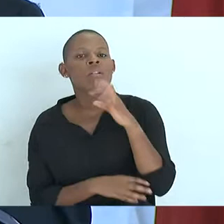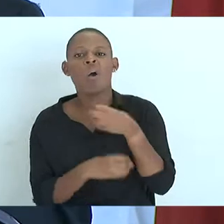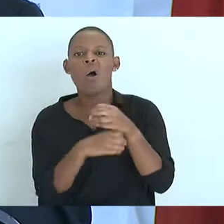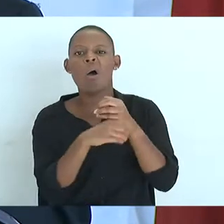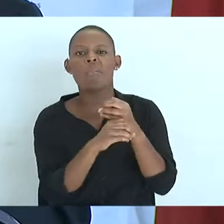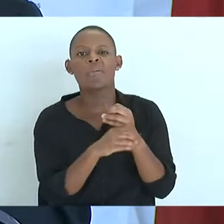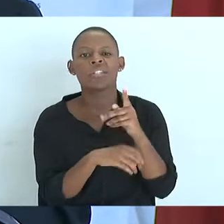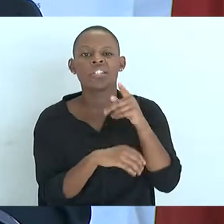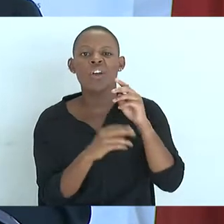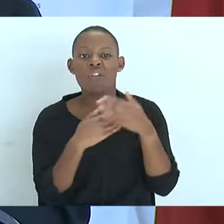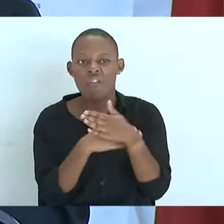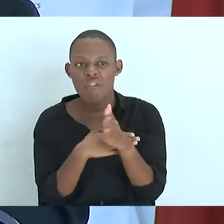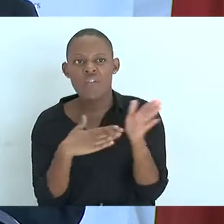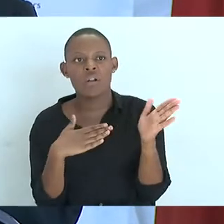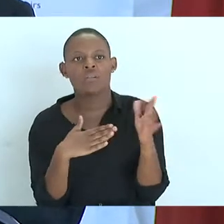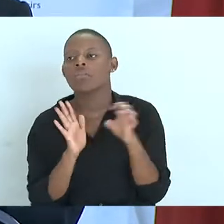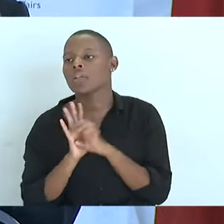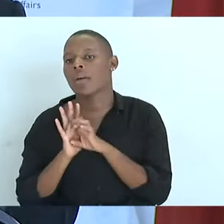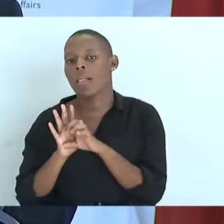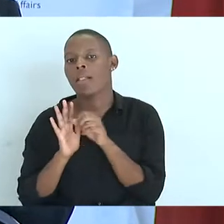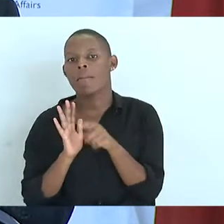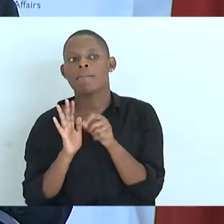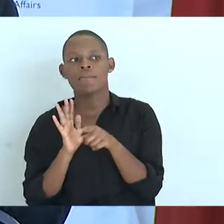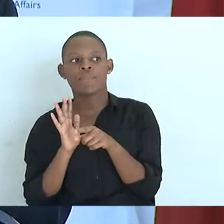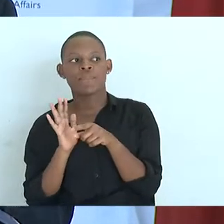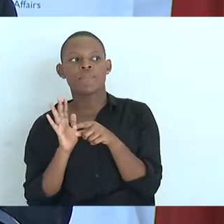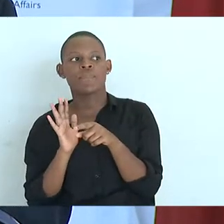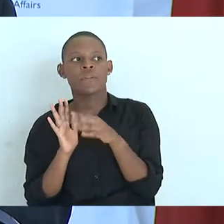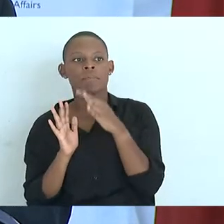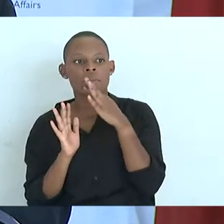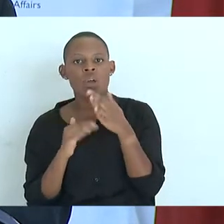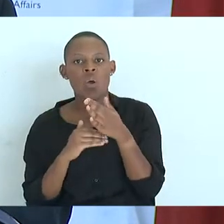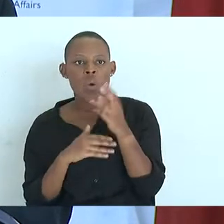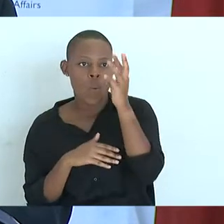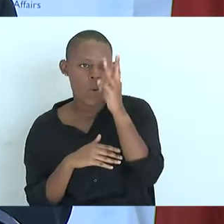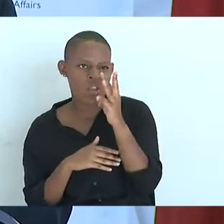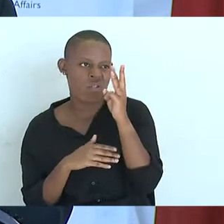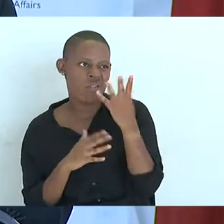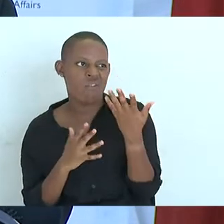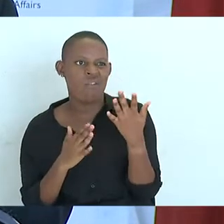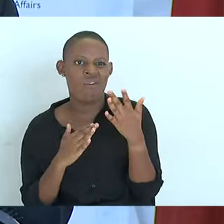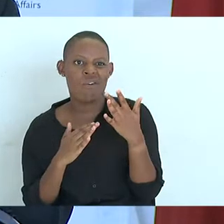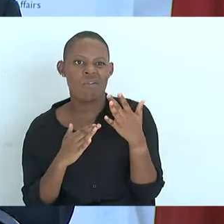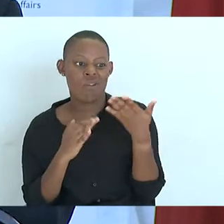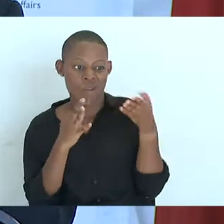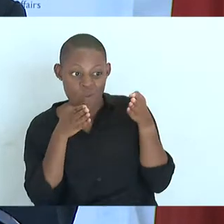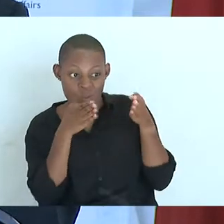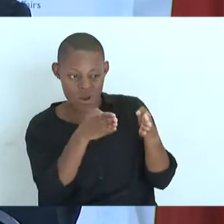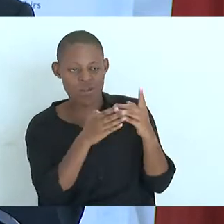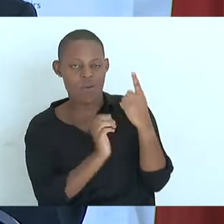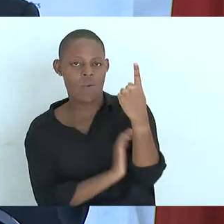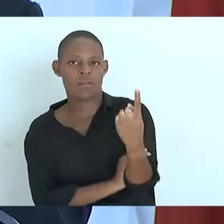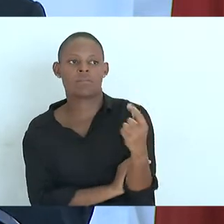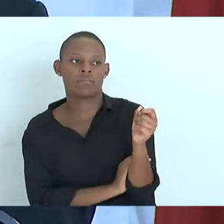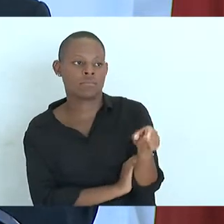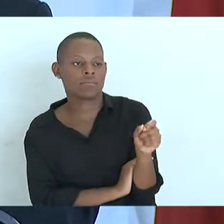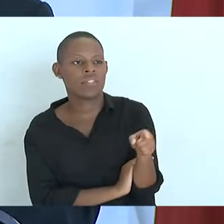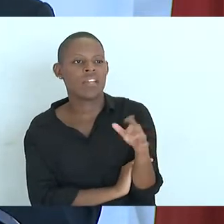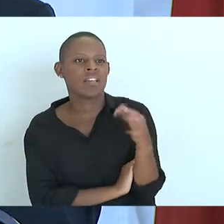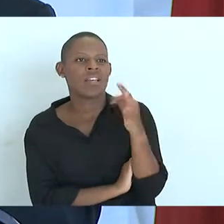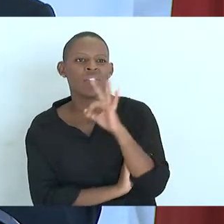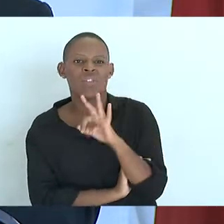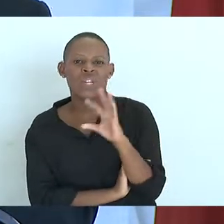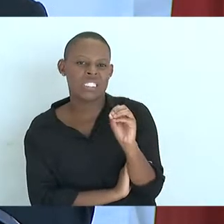example. With the Operation Vula Window 1, it's about 330 million rand has